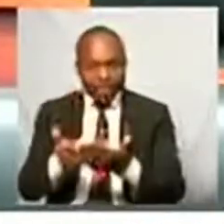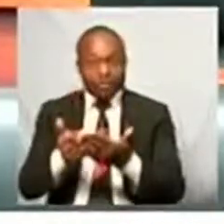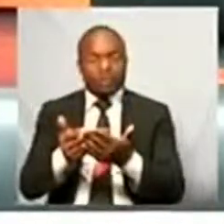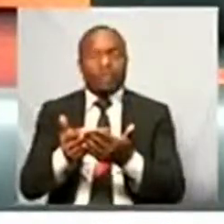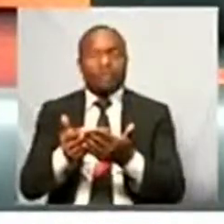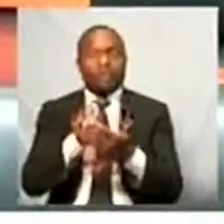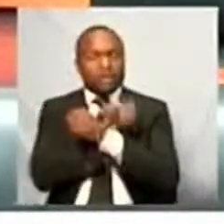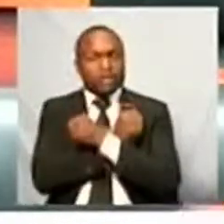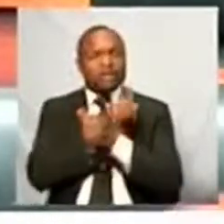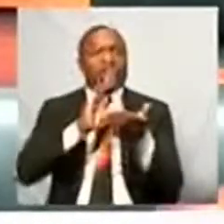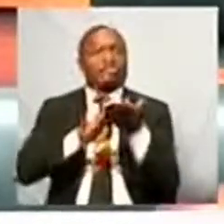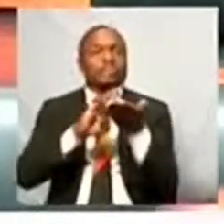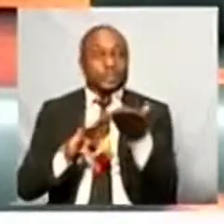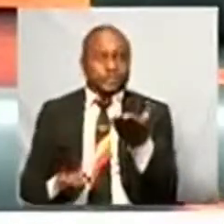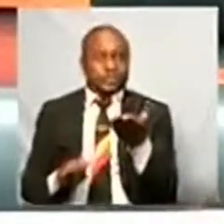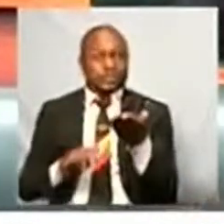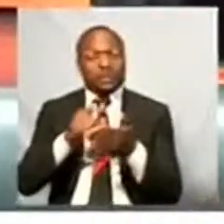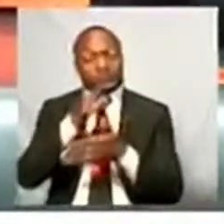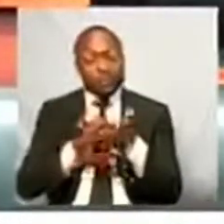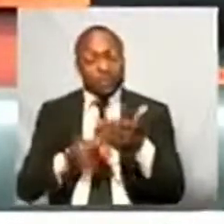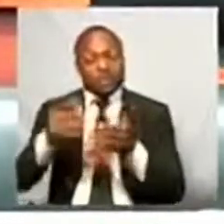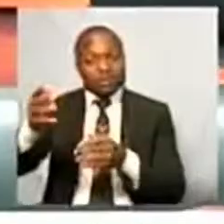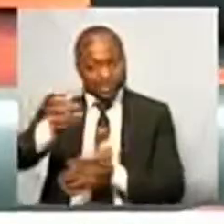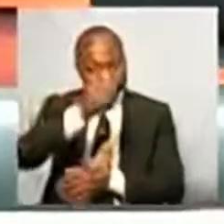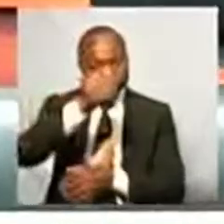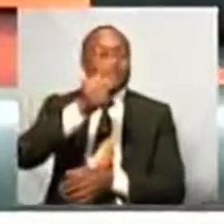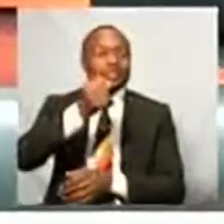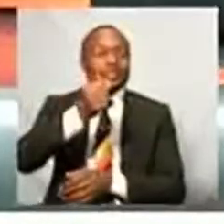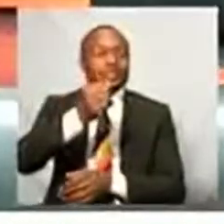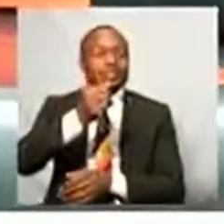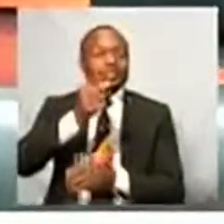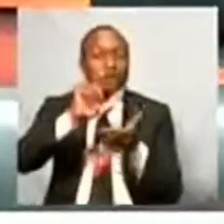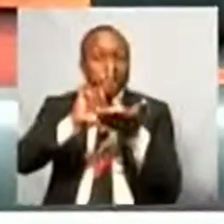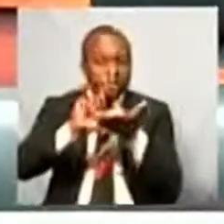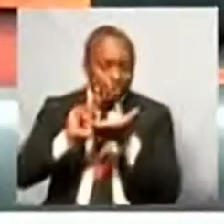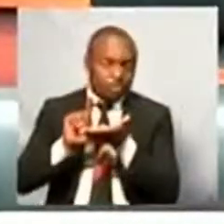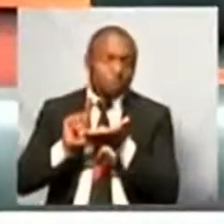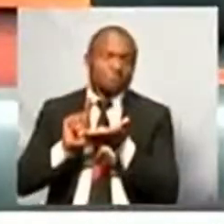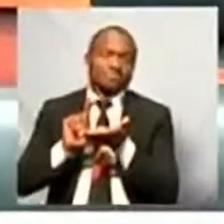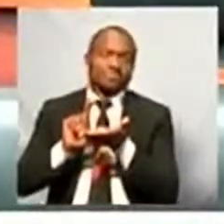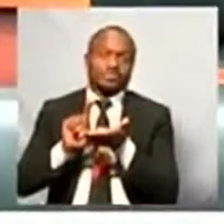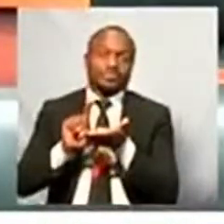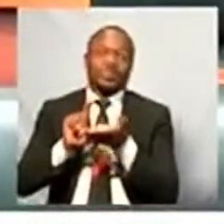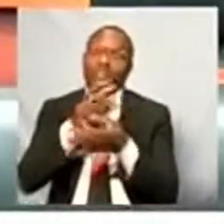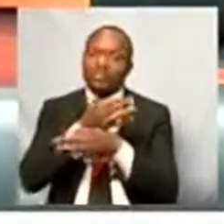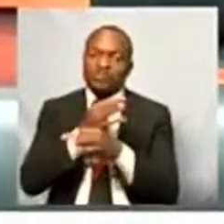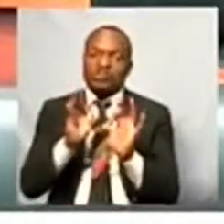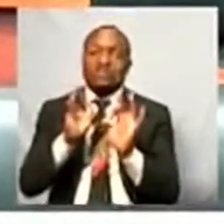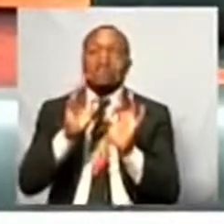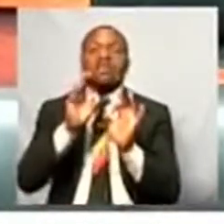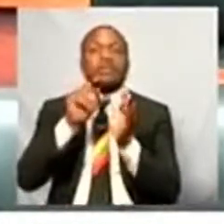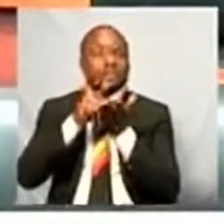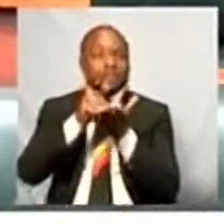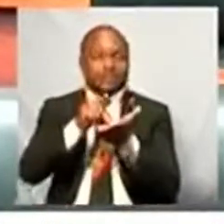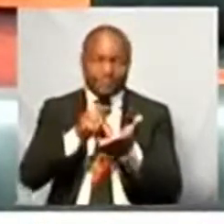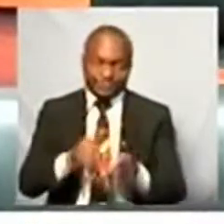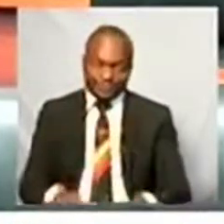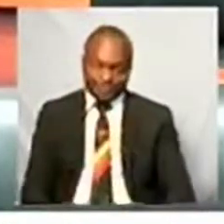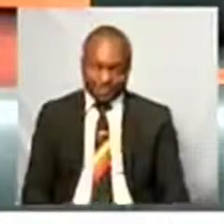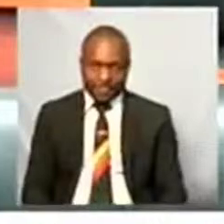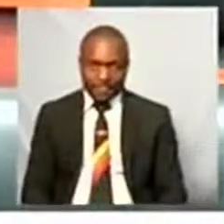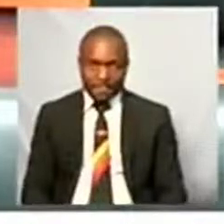love to believe that whatever we take in terms of loans, Madam Speaker, is a free gift. Madam